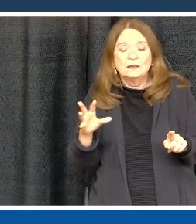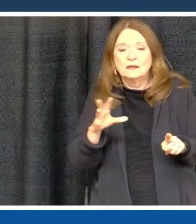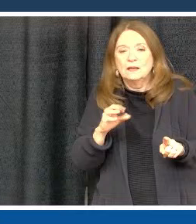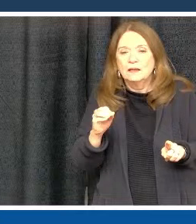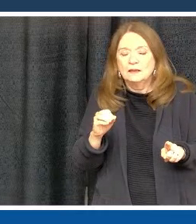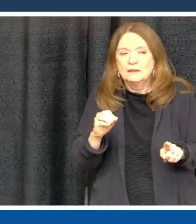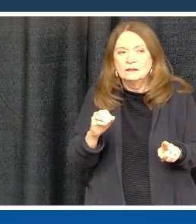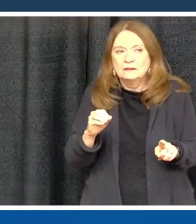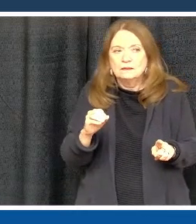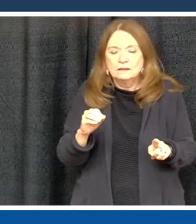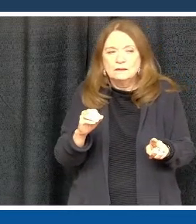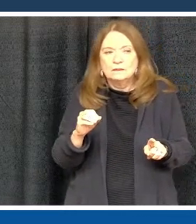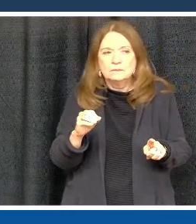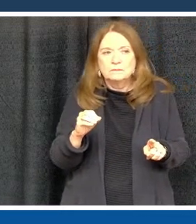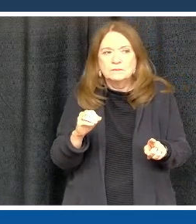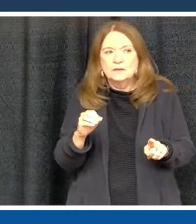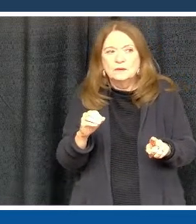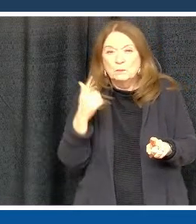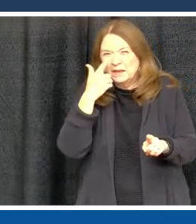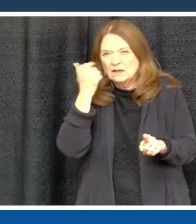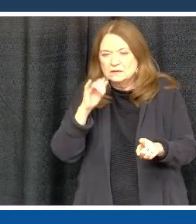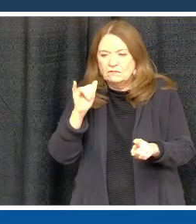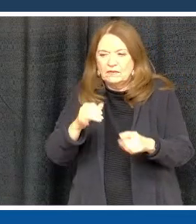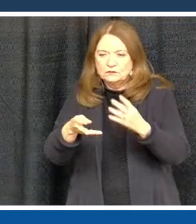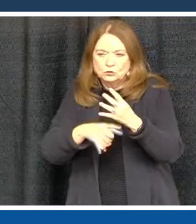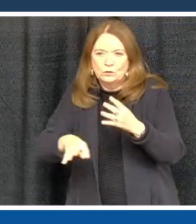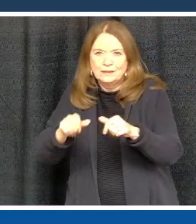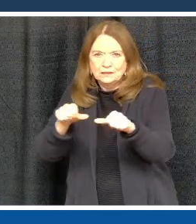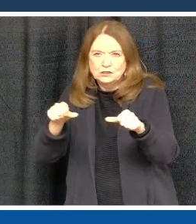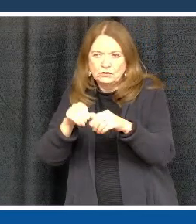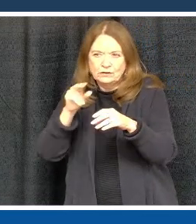that drainage area in the northeast.